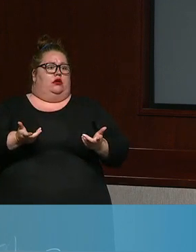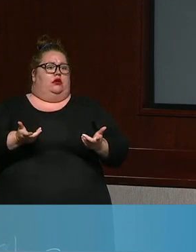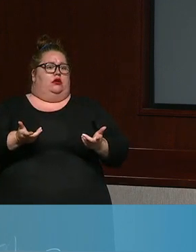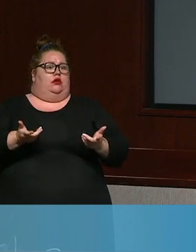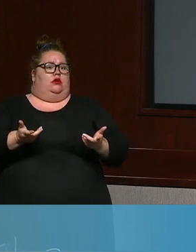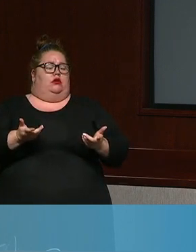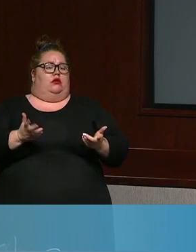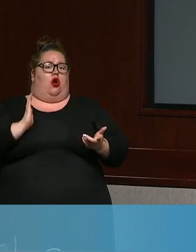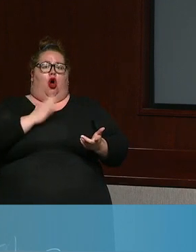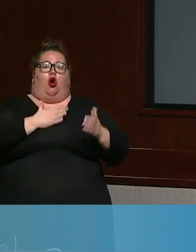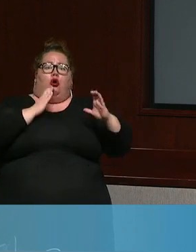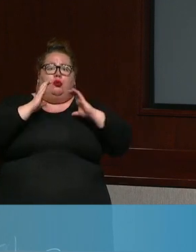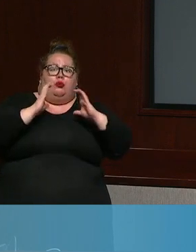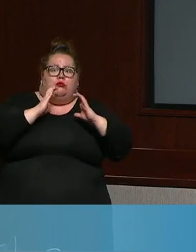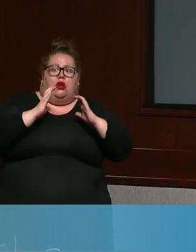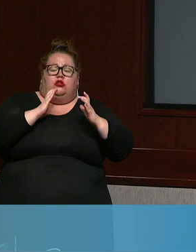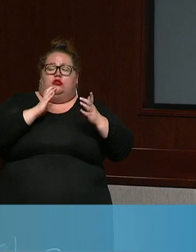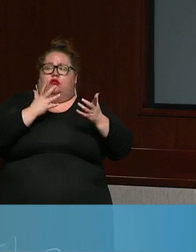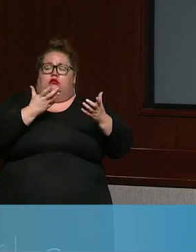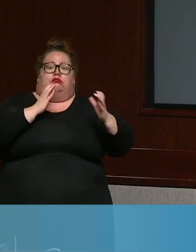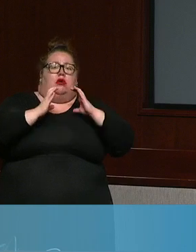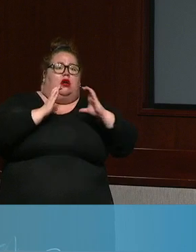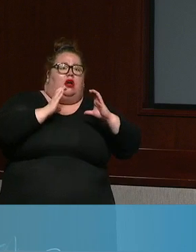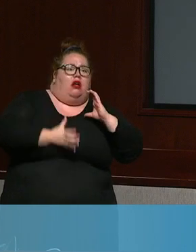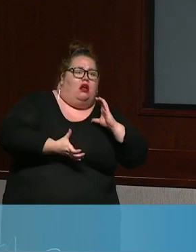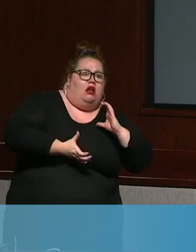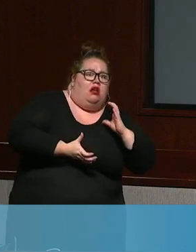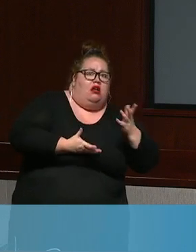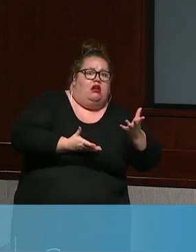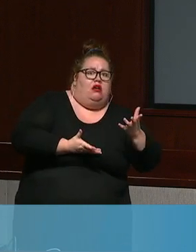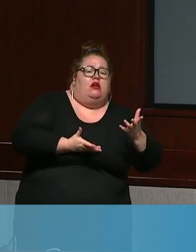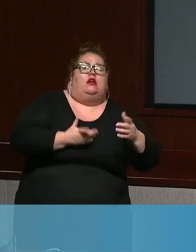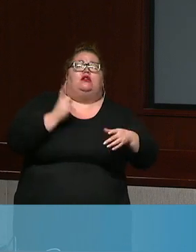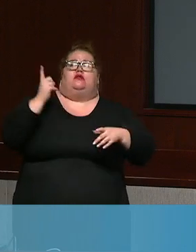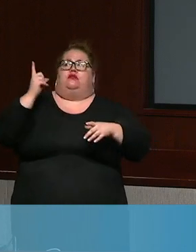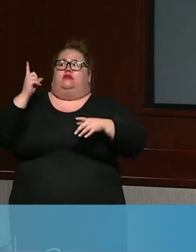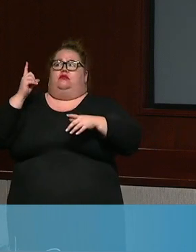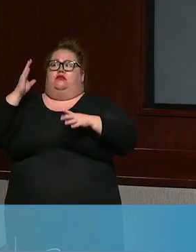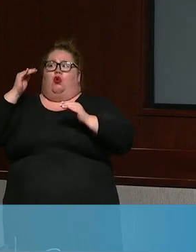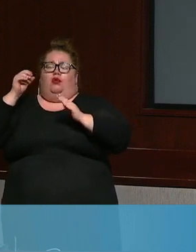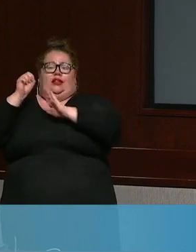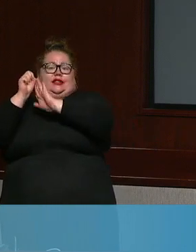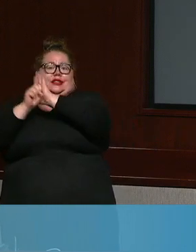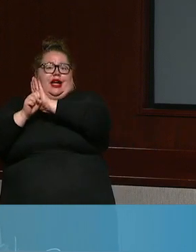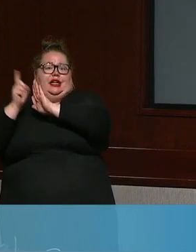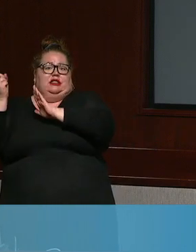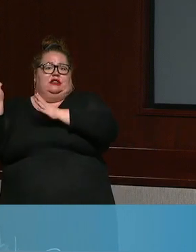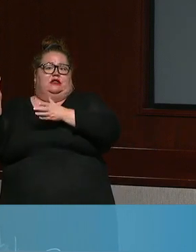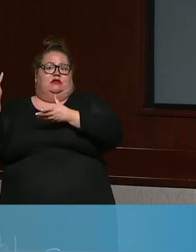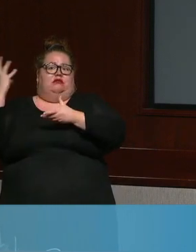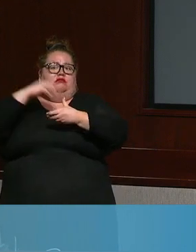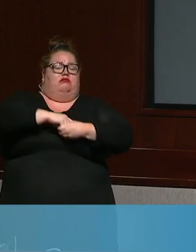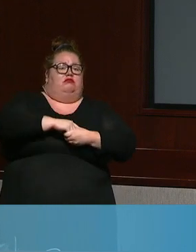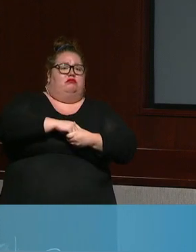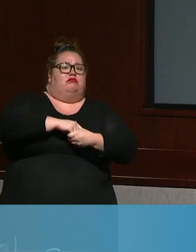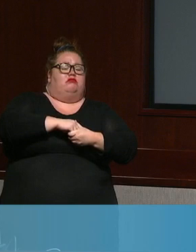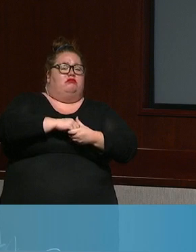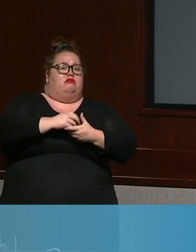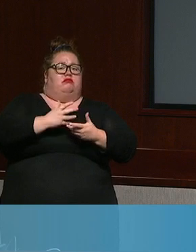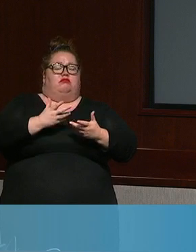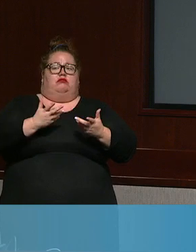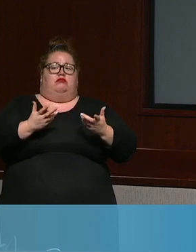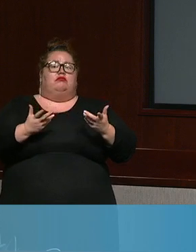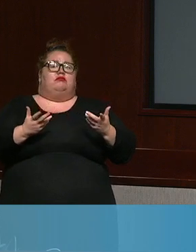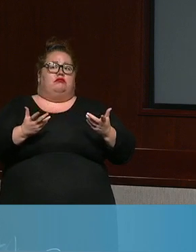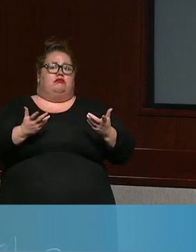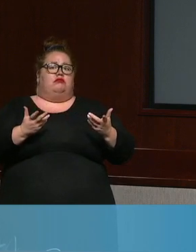fails, and ultimately where state communication fails, I'm sure the state